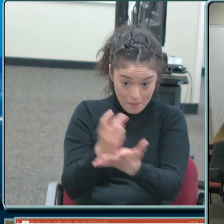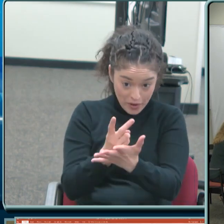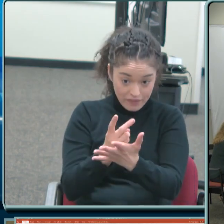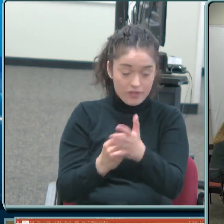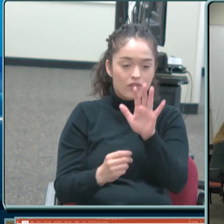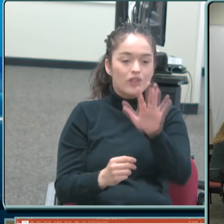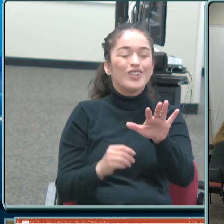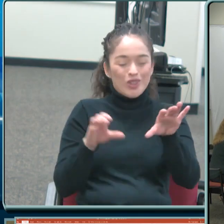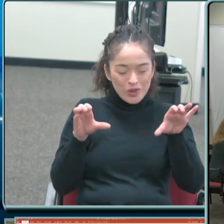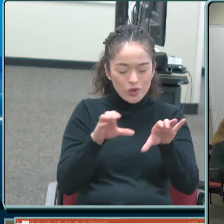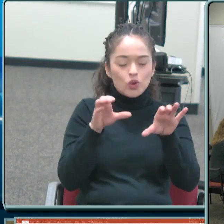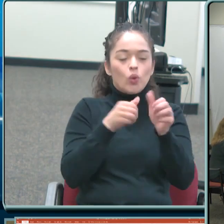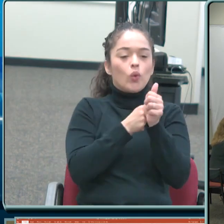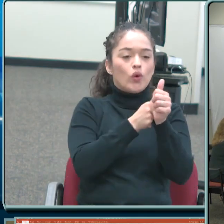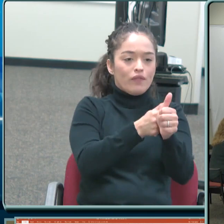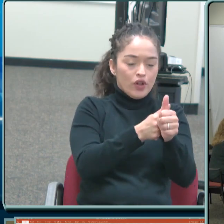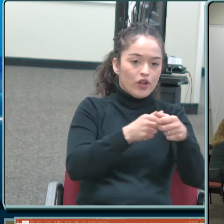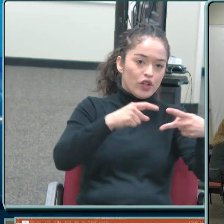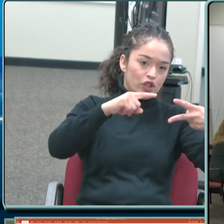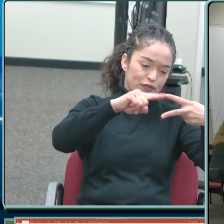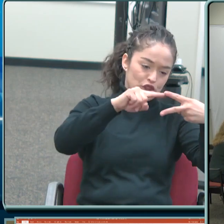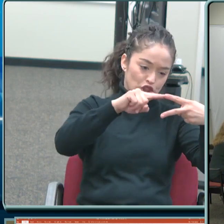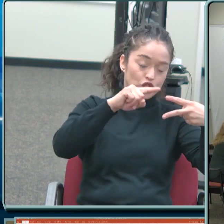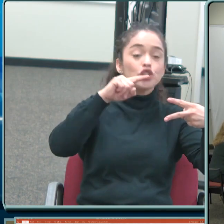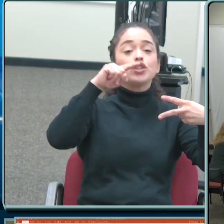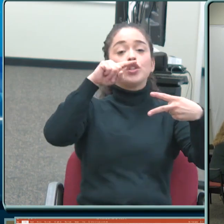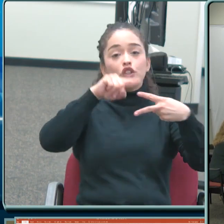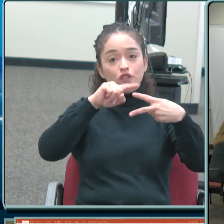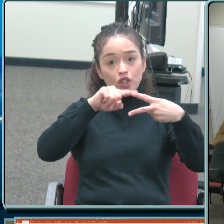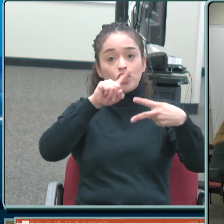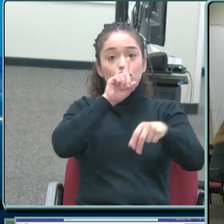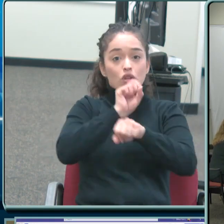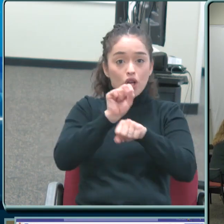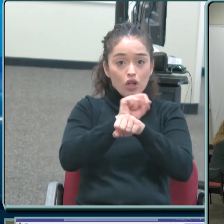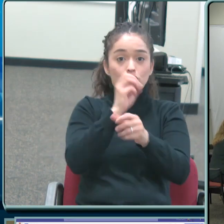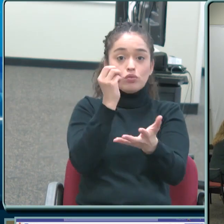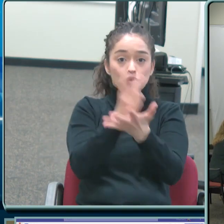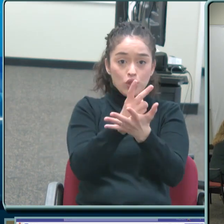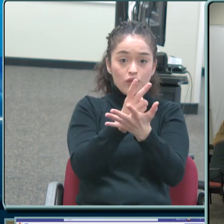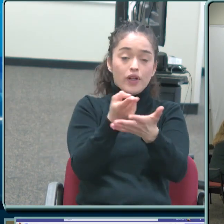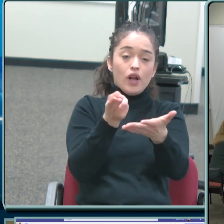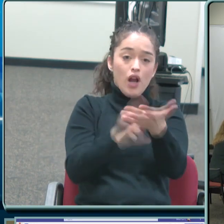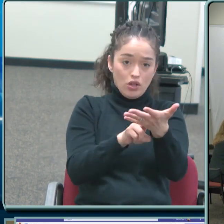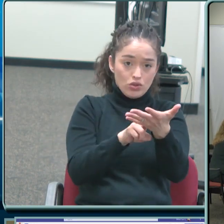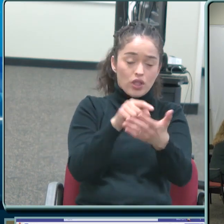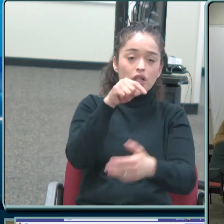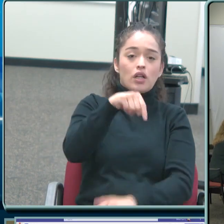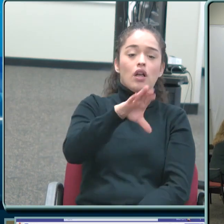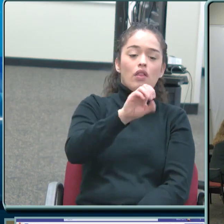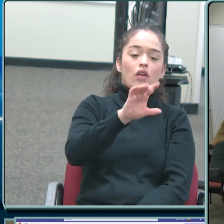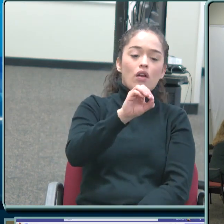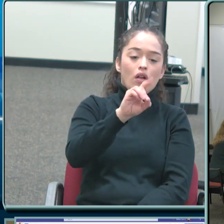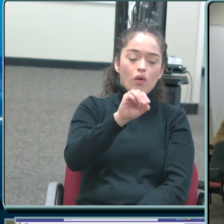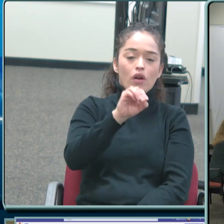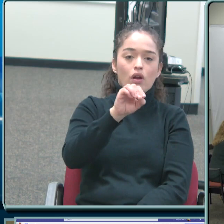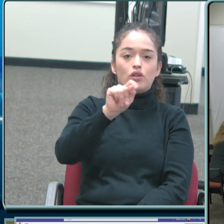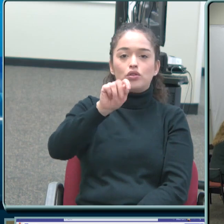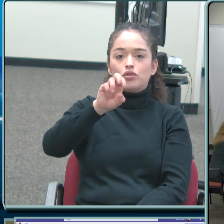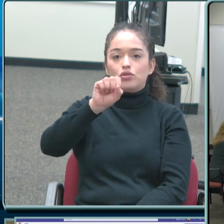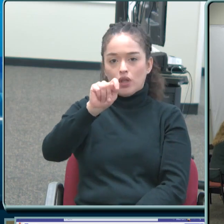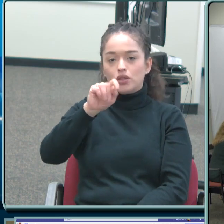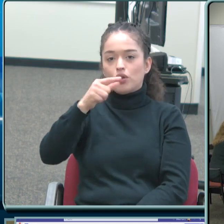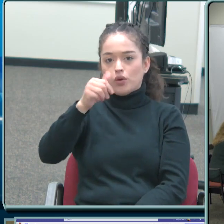we do them in order? State the first one again. The first one is to actually approve the contract with the Colorado Trust Culmination Grant.